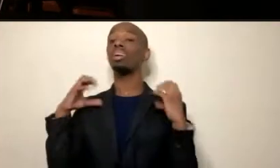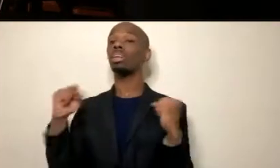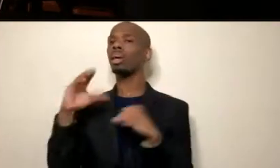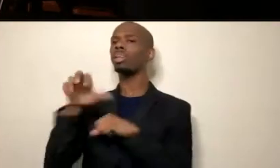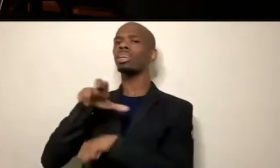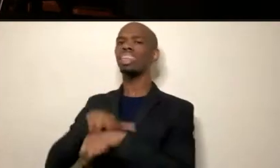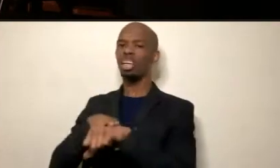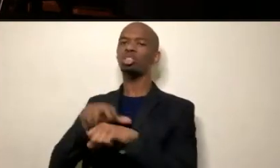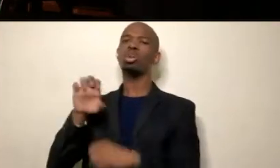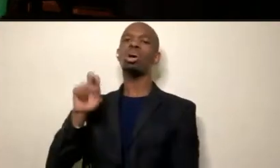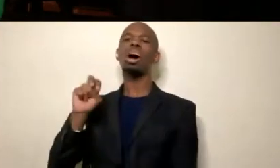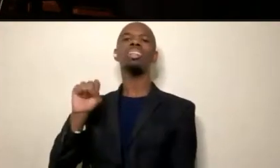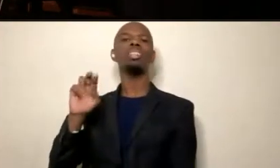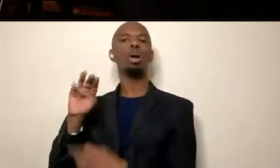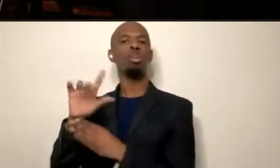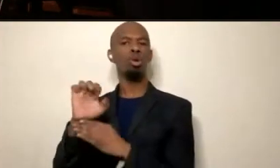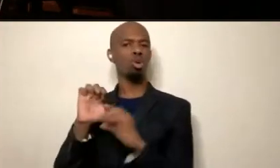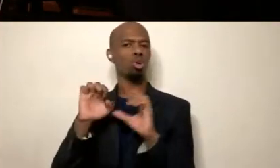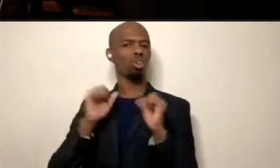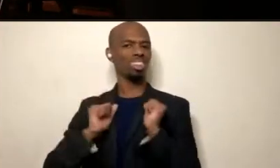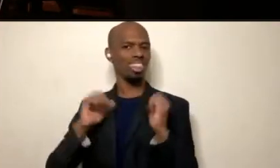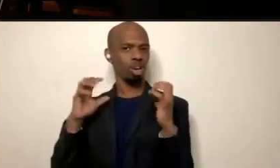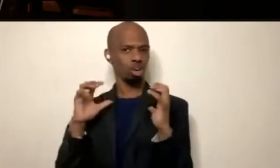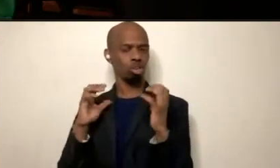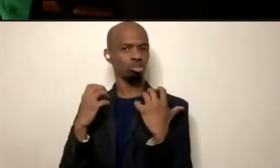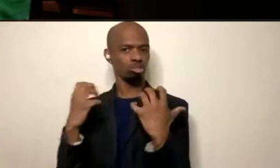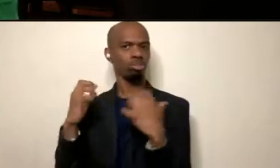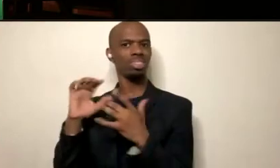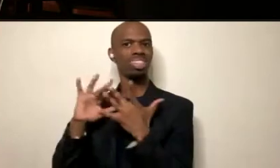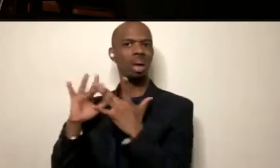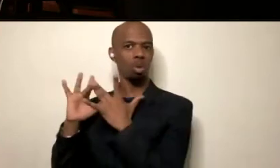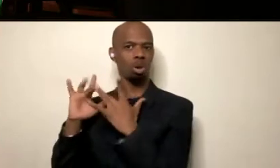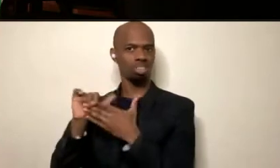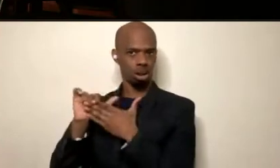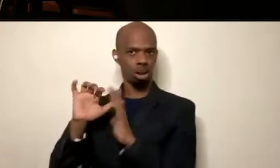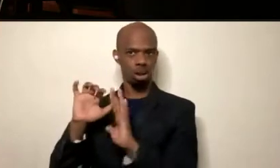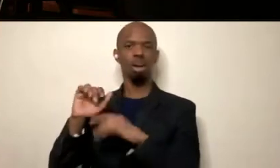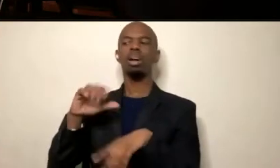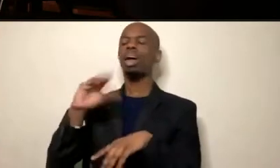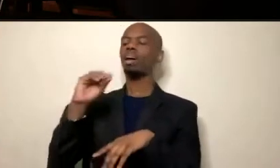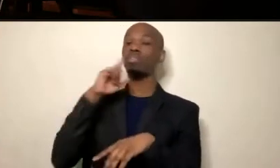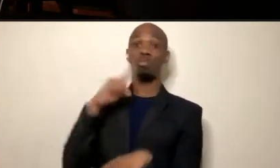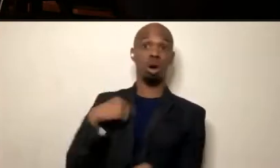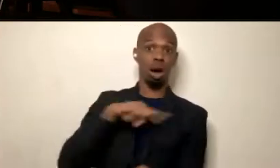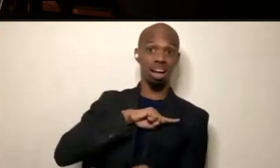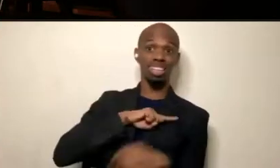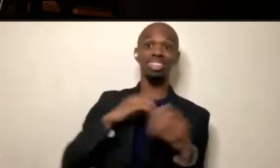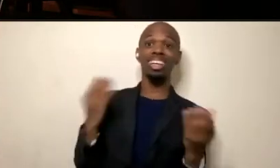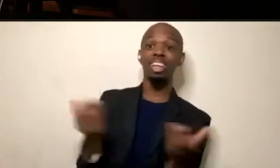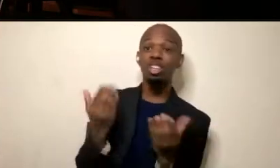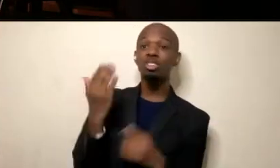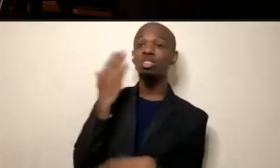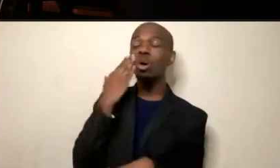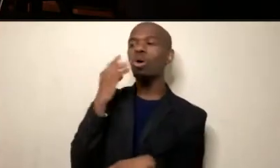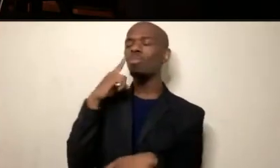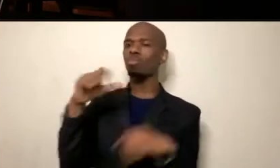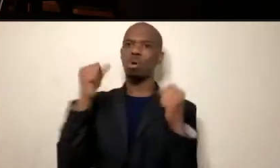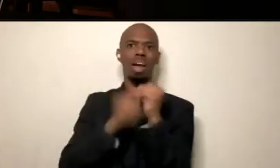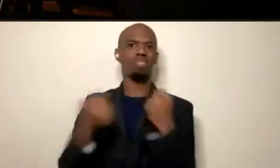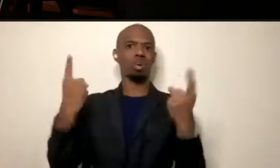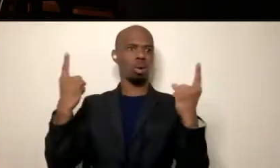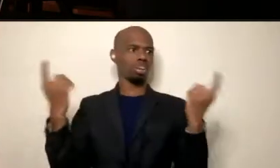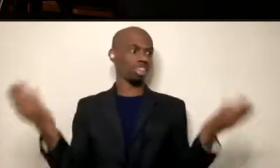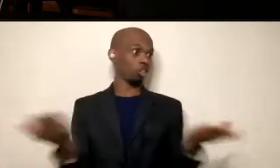National Ensemble Theater Network, and us here, theater, I think theater is rooted